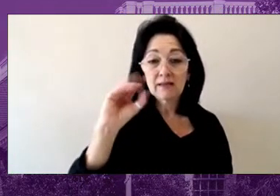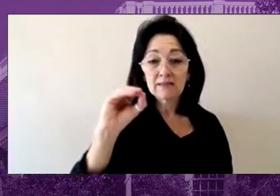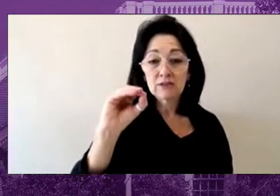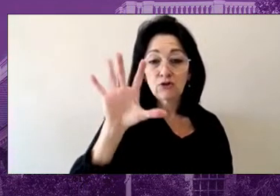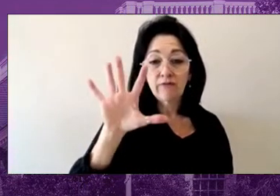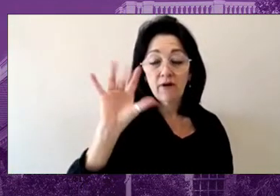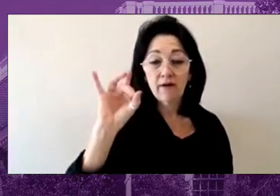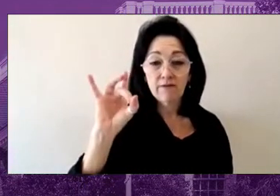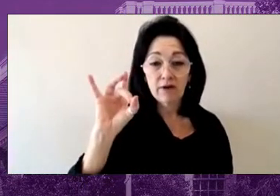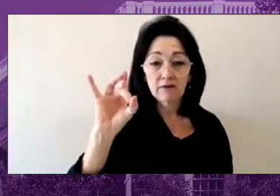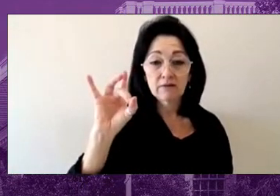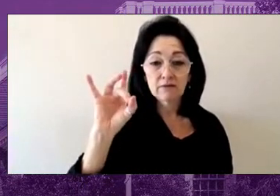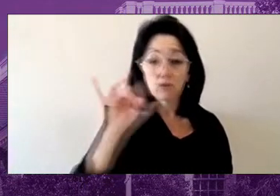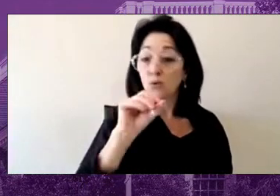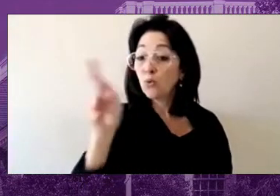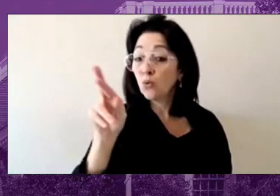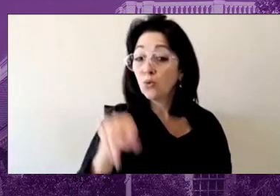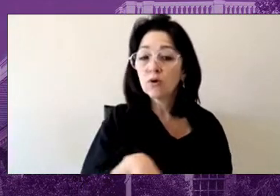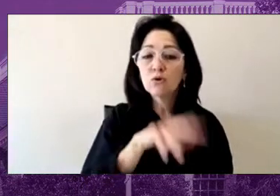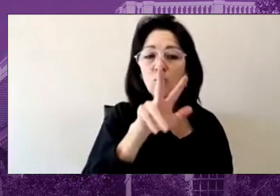302-422-8058, or